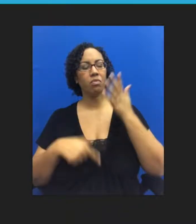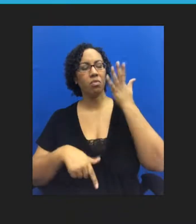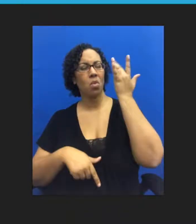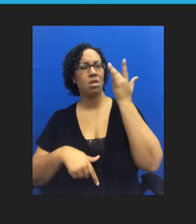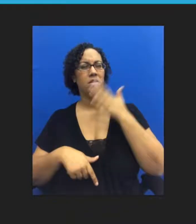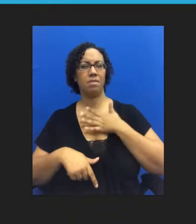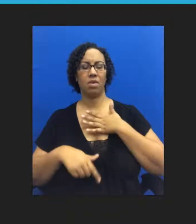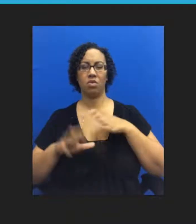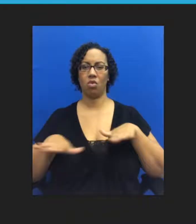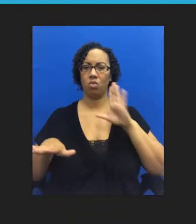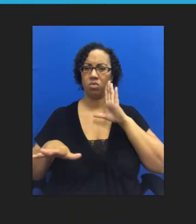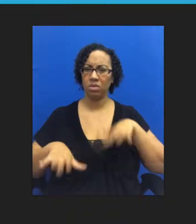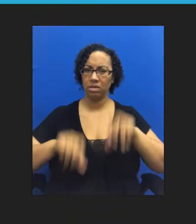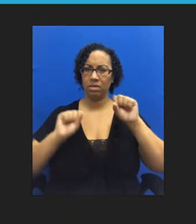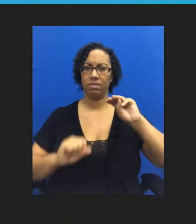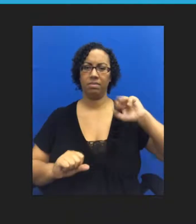assessment?